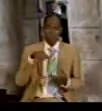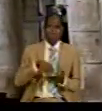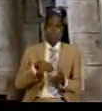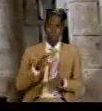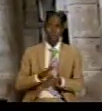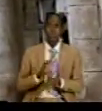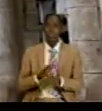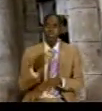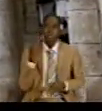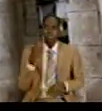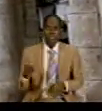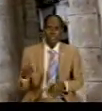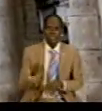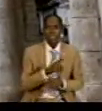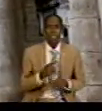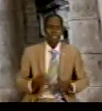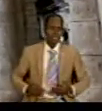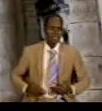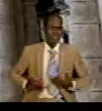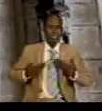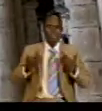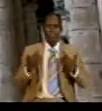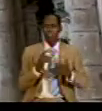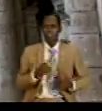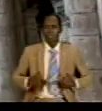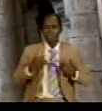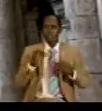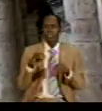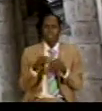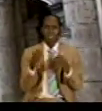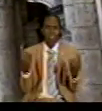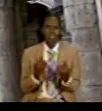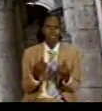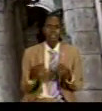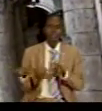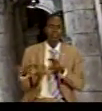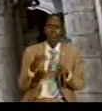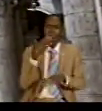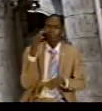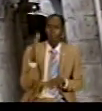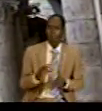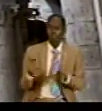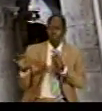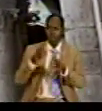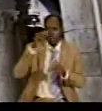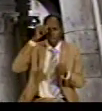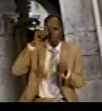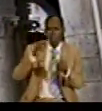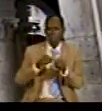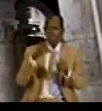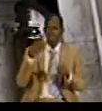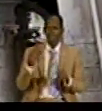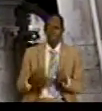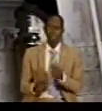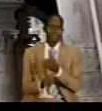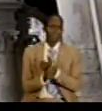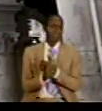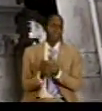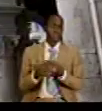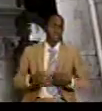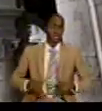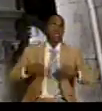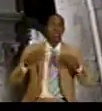them living in sin and doing evil, do you remember the terror of the Lord? No, you don't